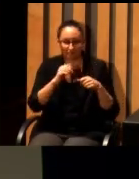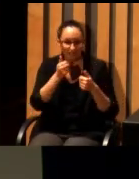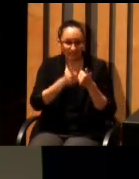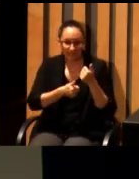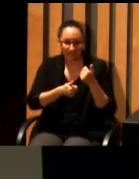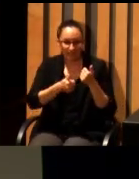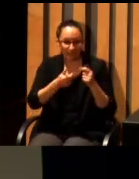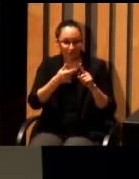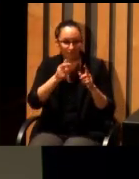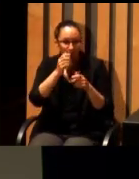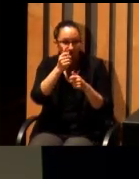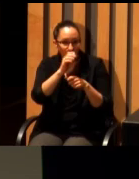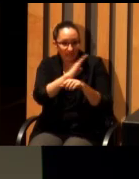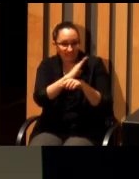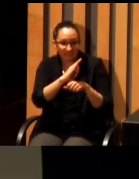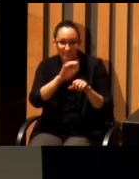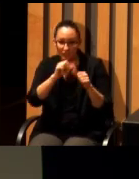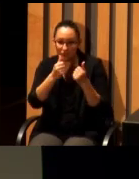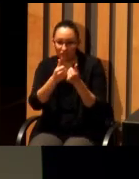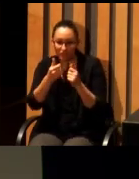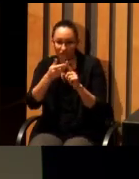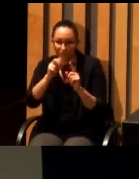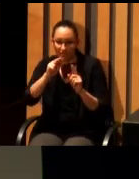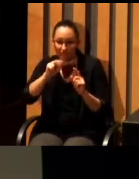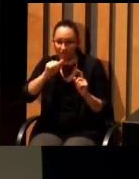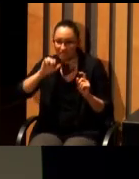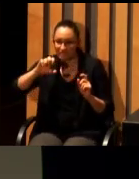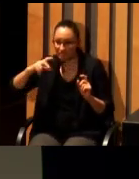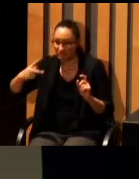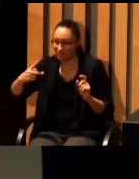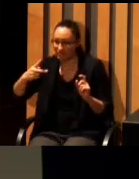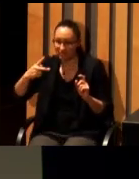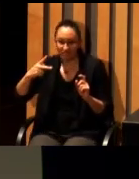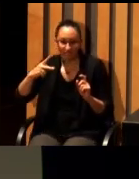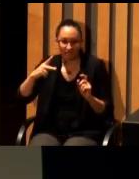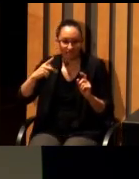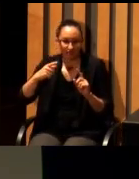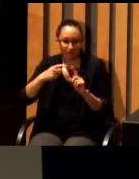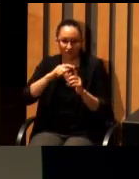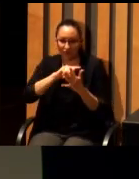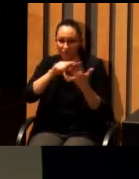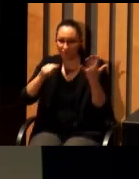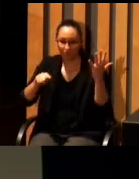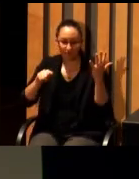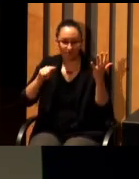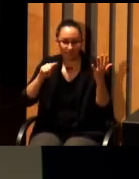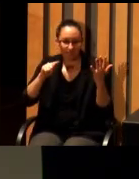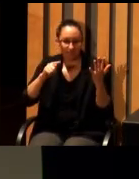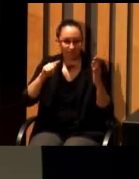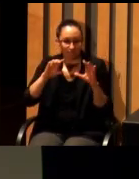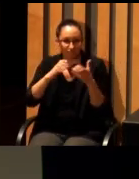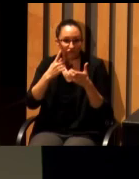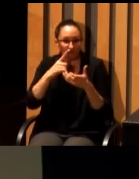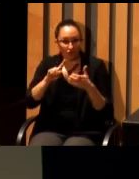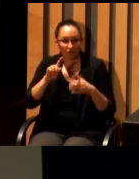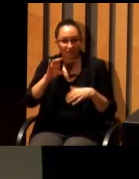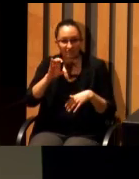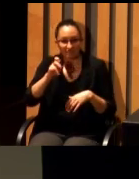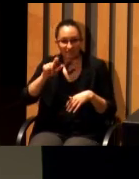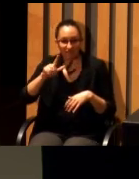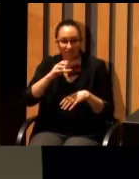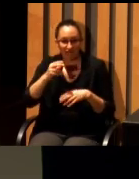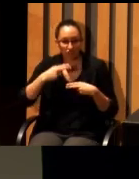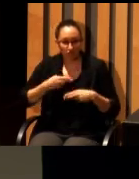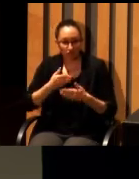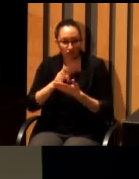that you can imagine, from the NAACP to the Leadership Conference on Civil and Human Rights, Southern Christian